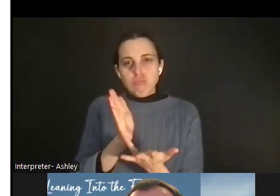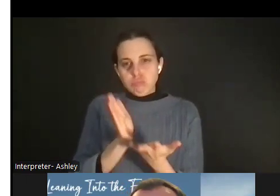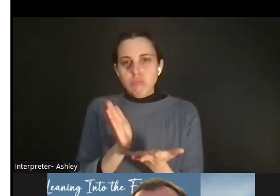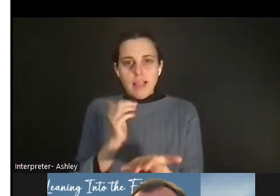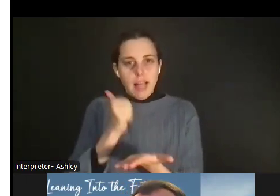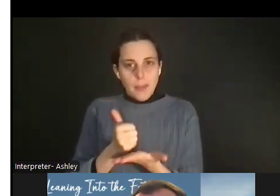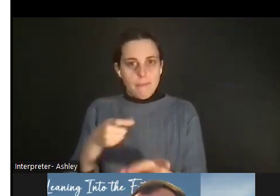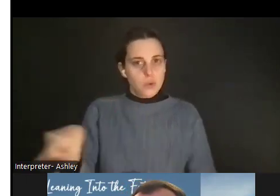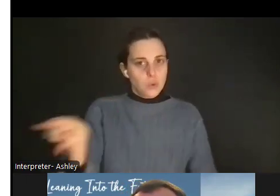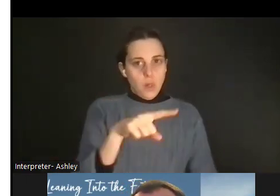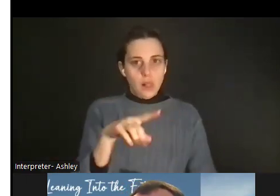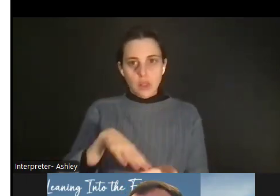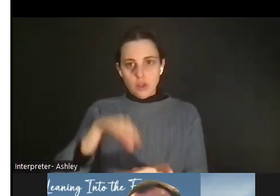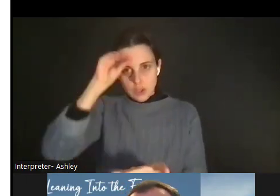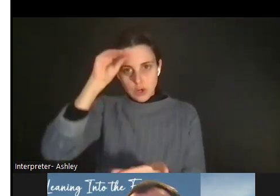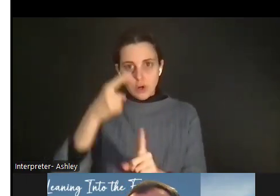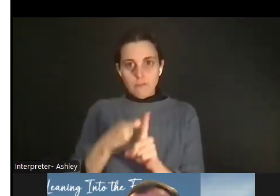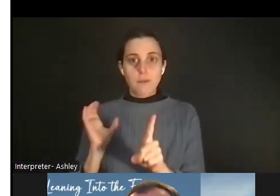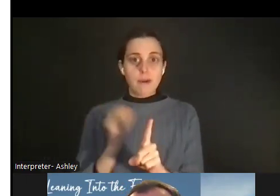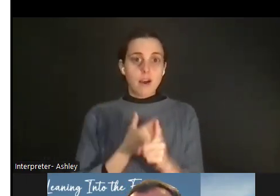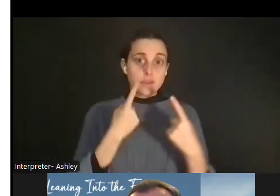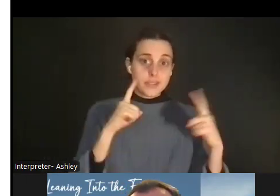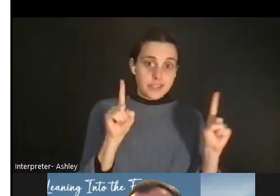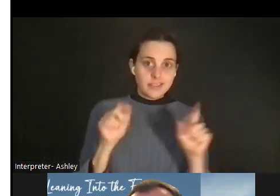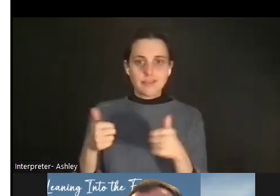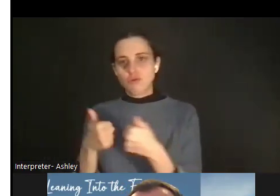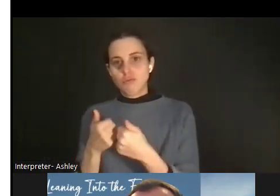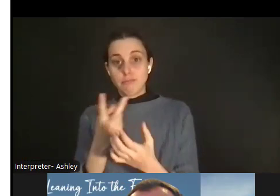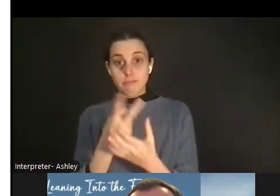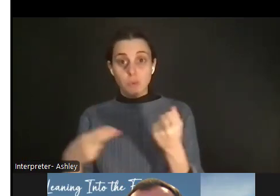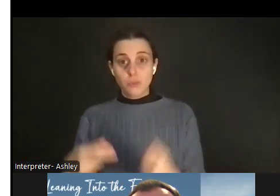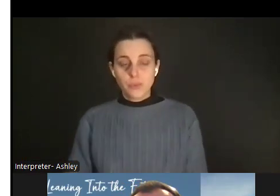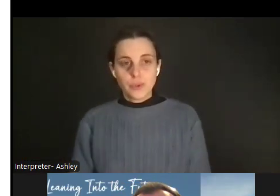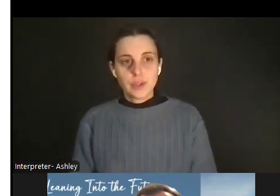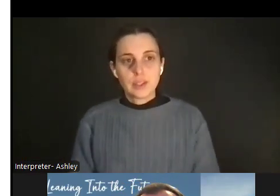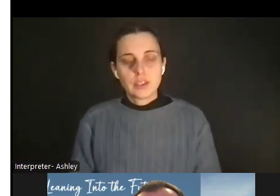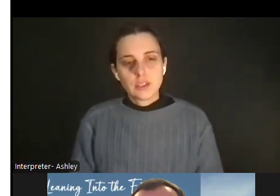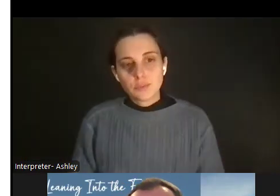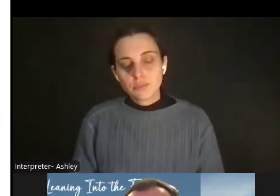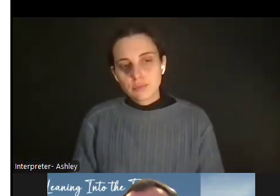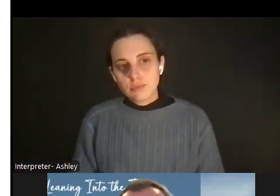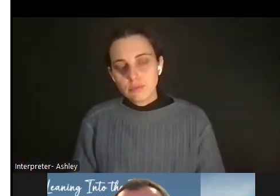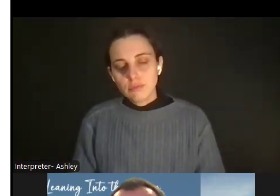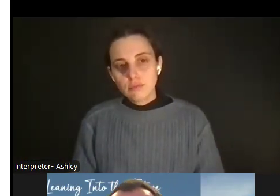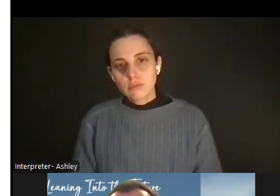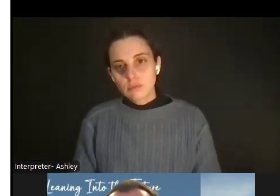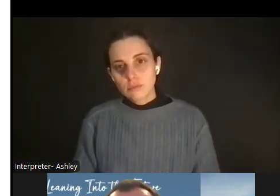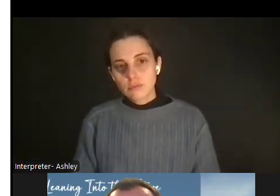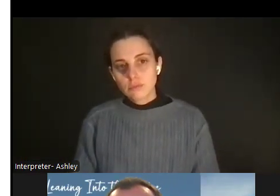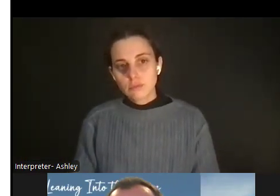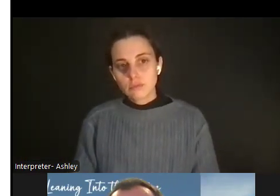our success and our challenges as well. All right. So first thing, I'm going to open this